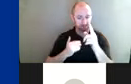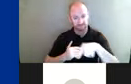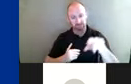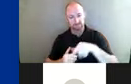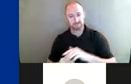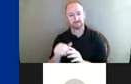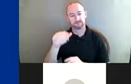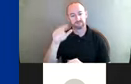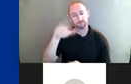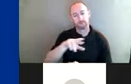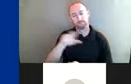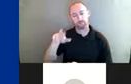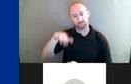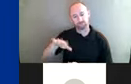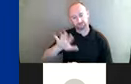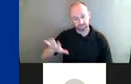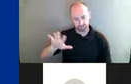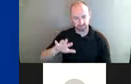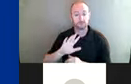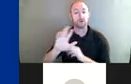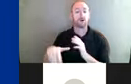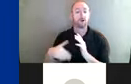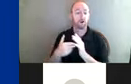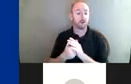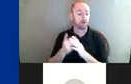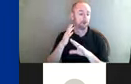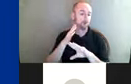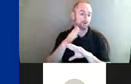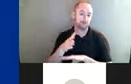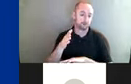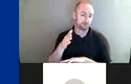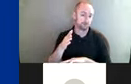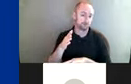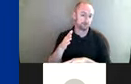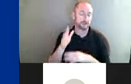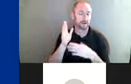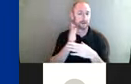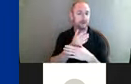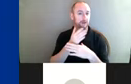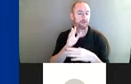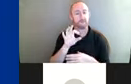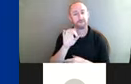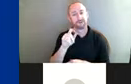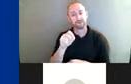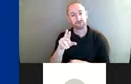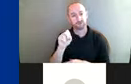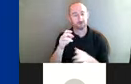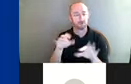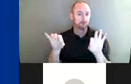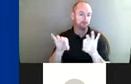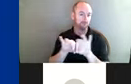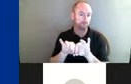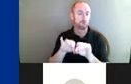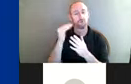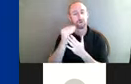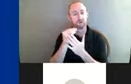over here in the right, which were all above the average feature importance